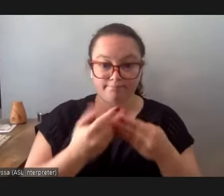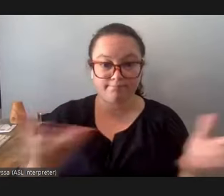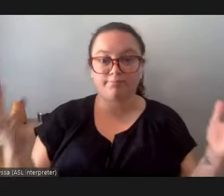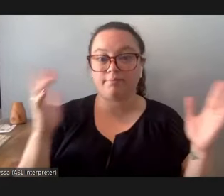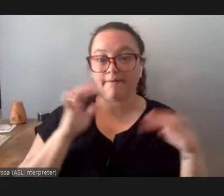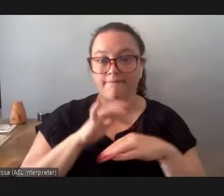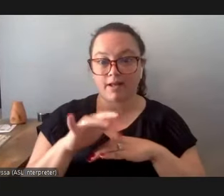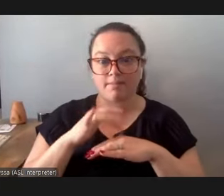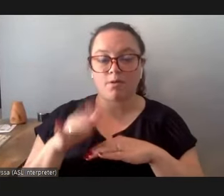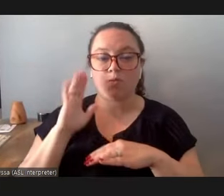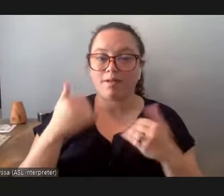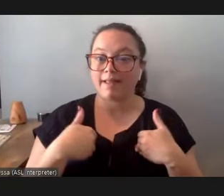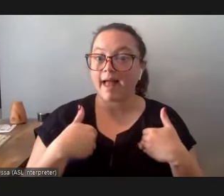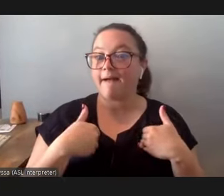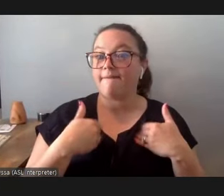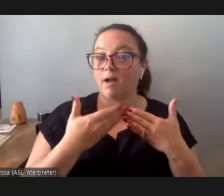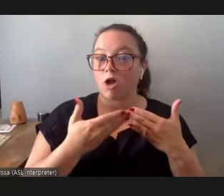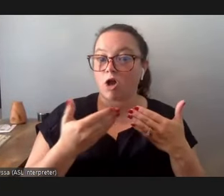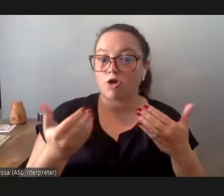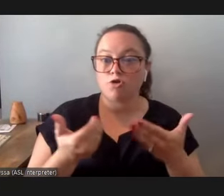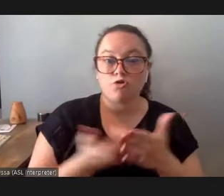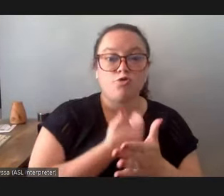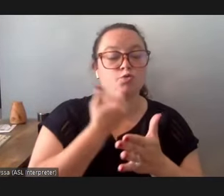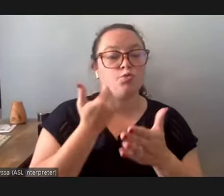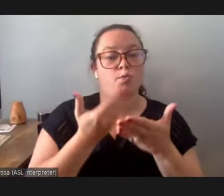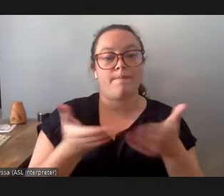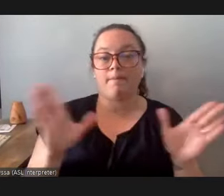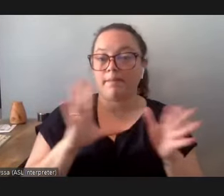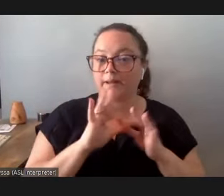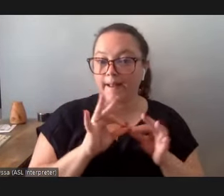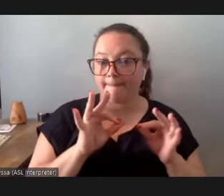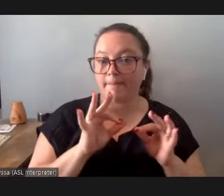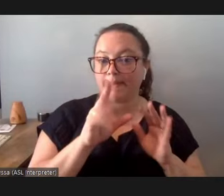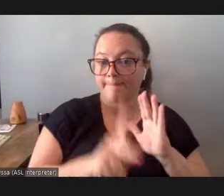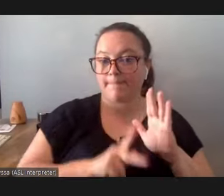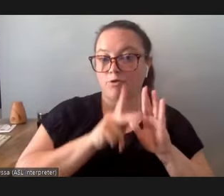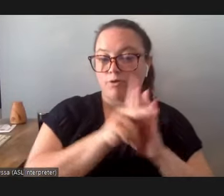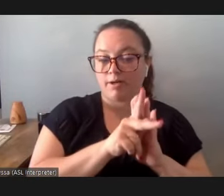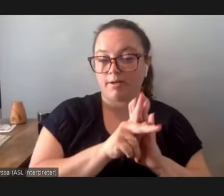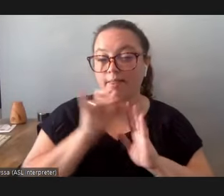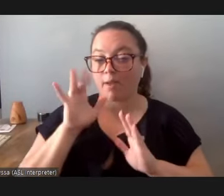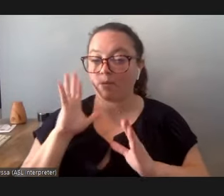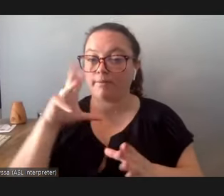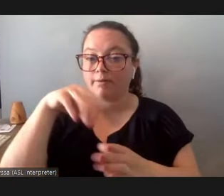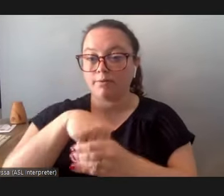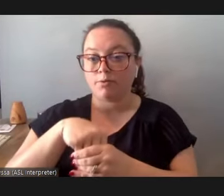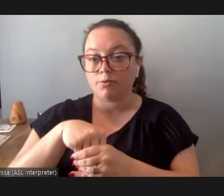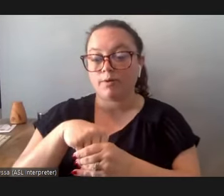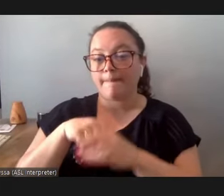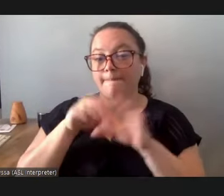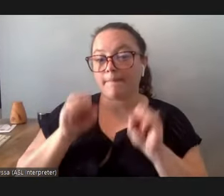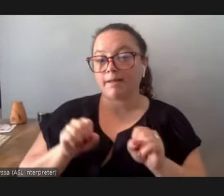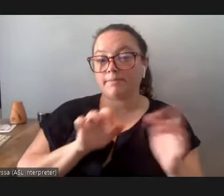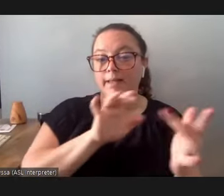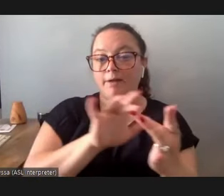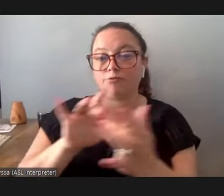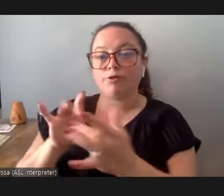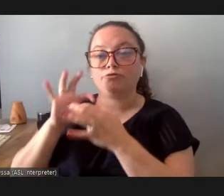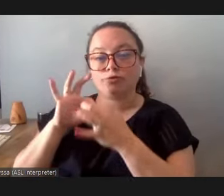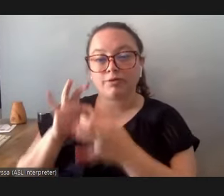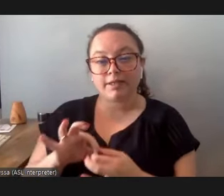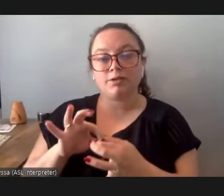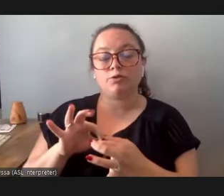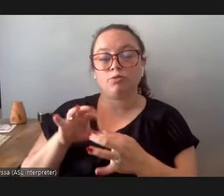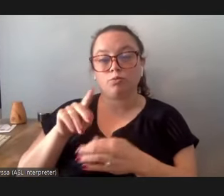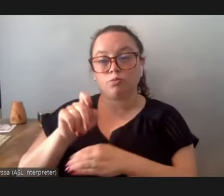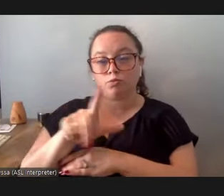new comment period. That period will also include additional outreach related to toll rate ranges. Between that June